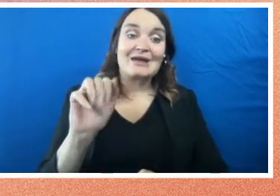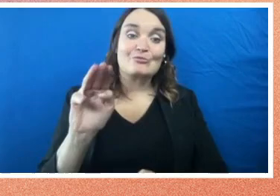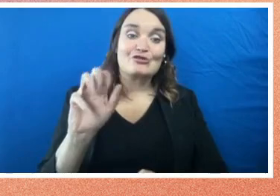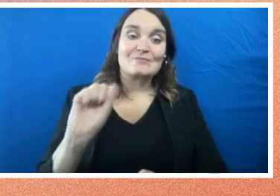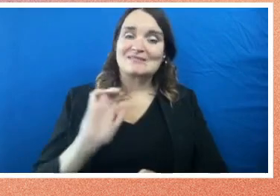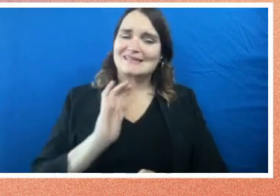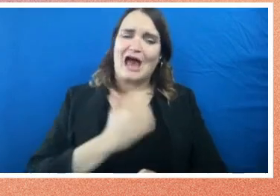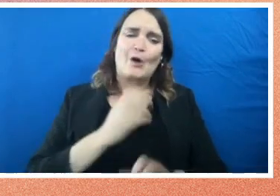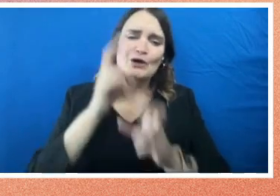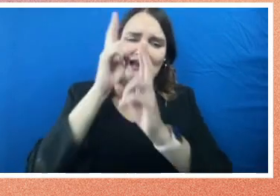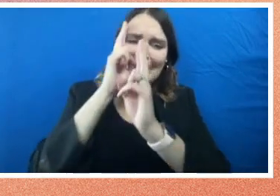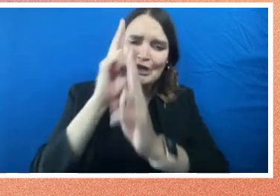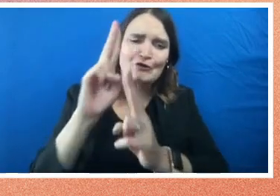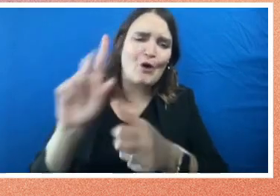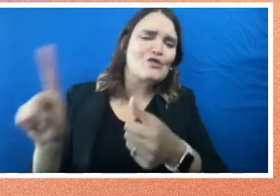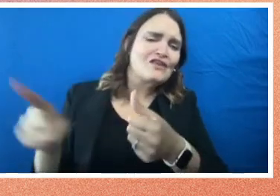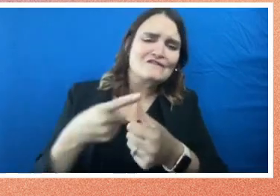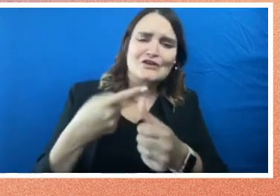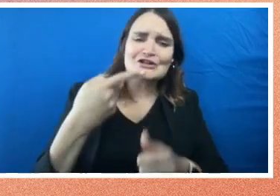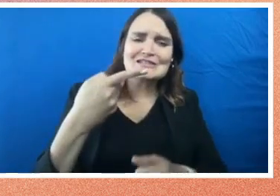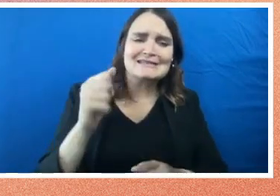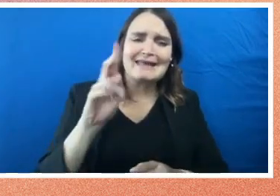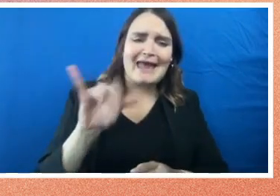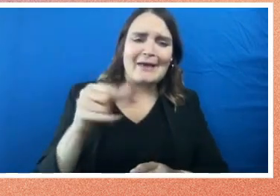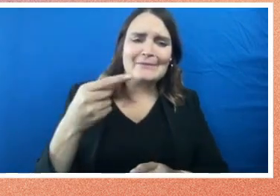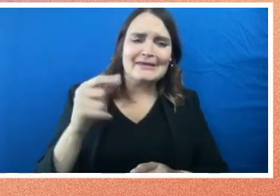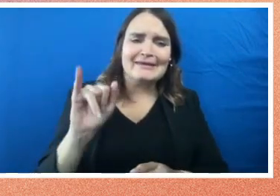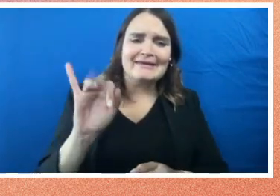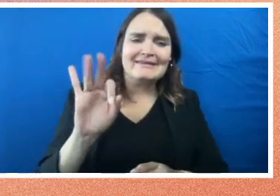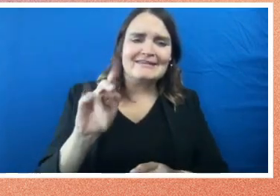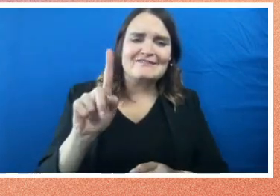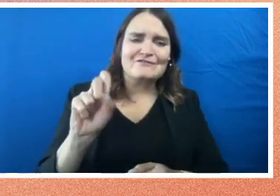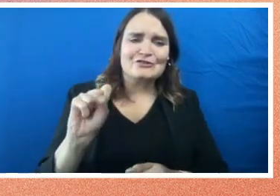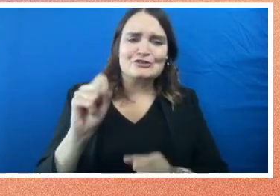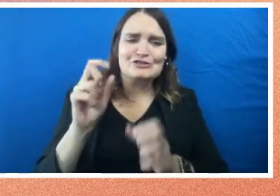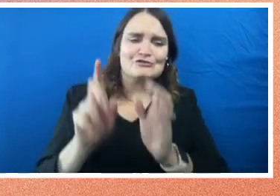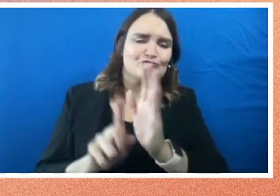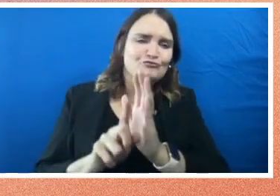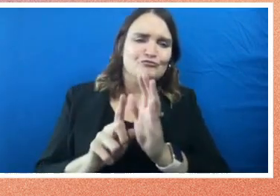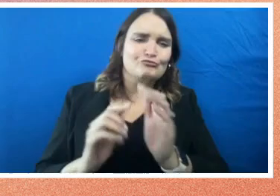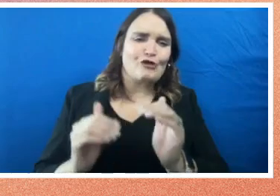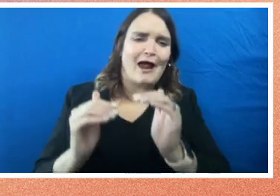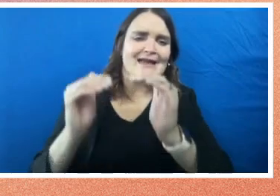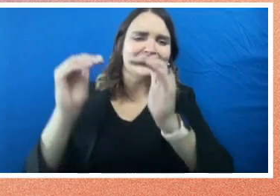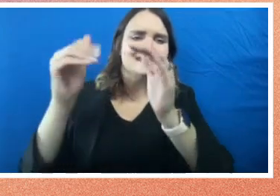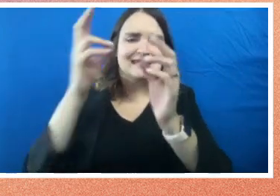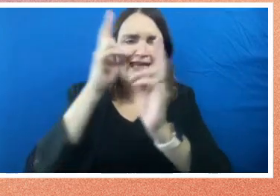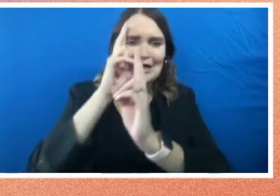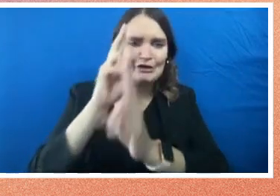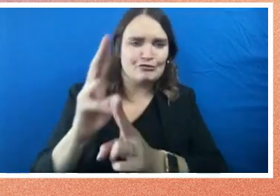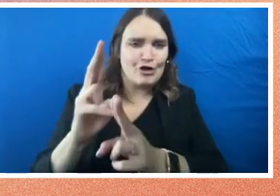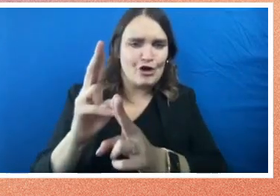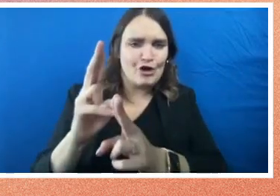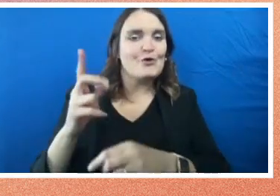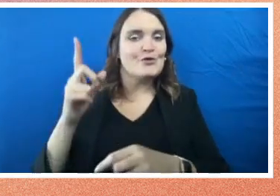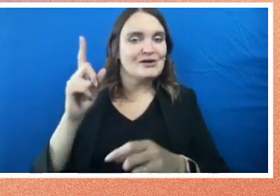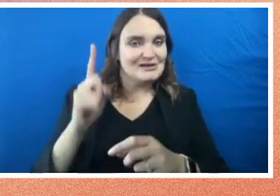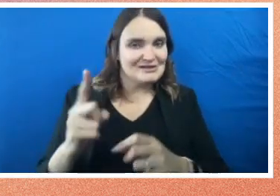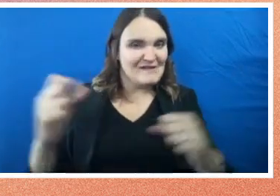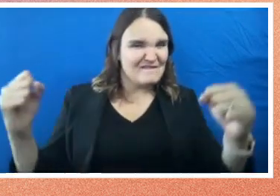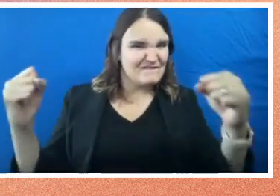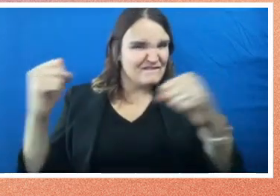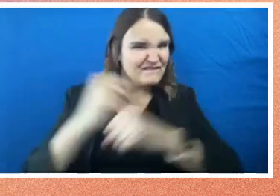Giffords Rising Star Award recipient, led the fight against voter suppression in Georgia, paving the way